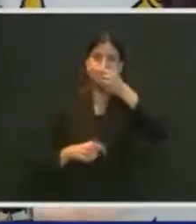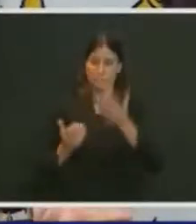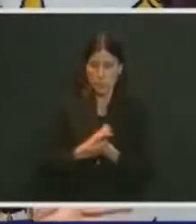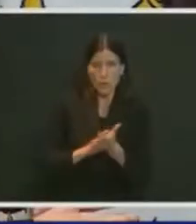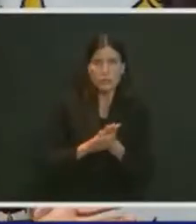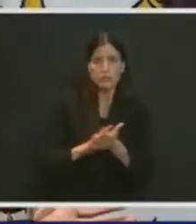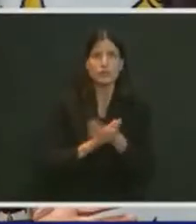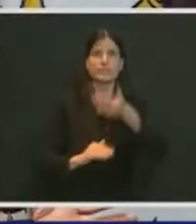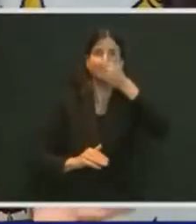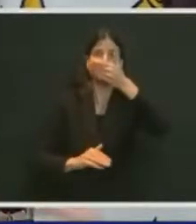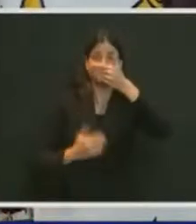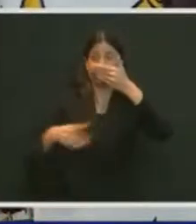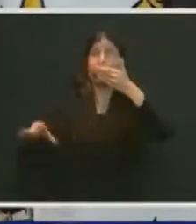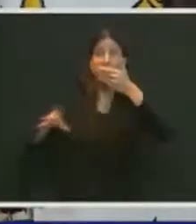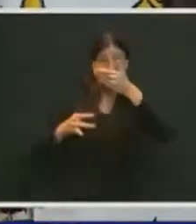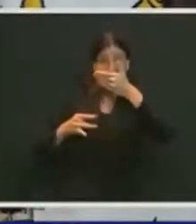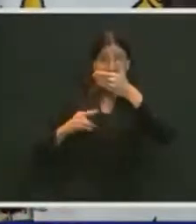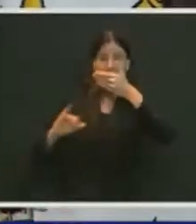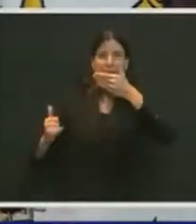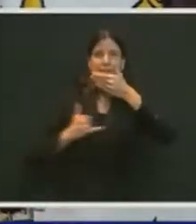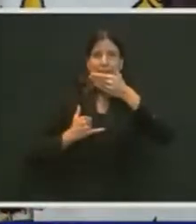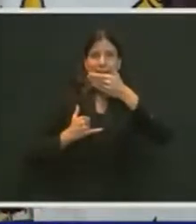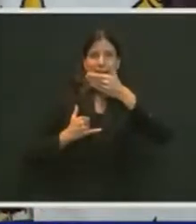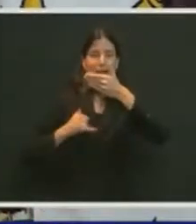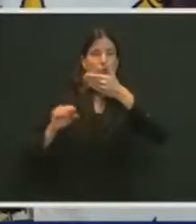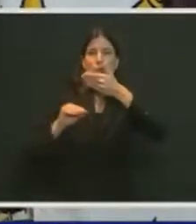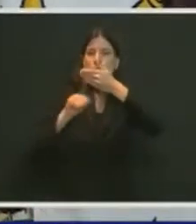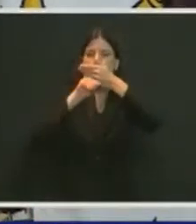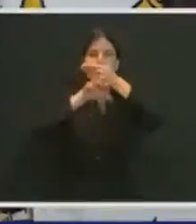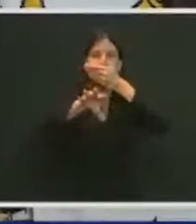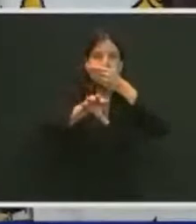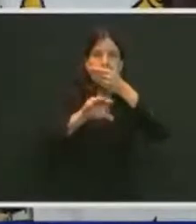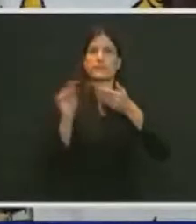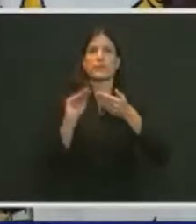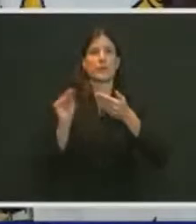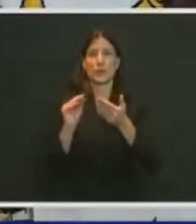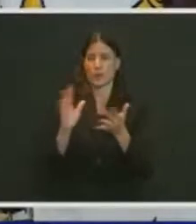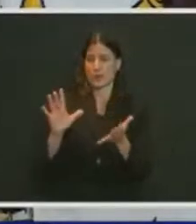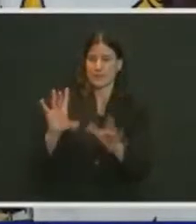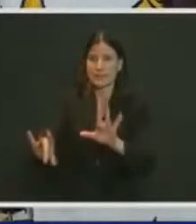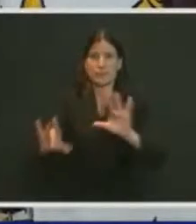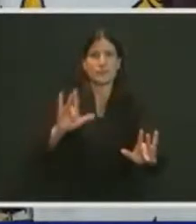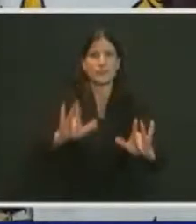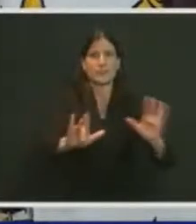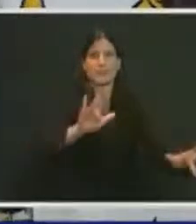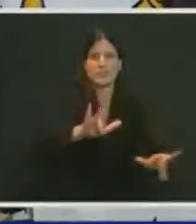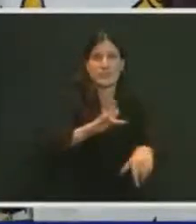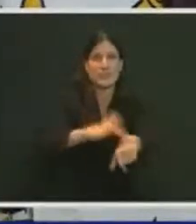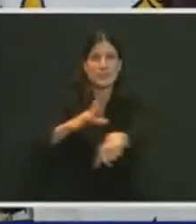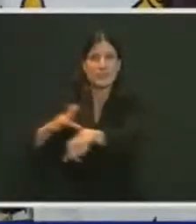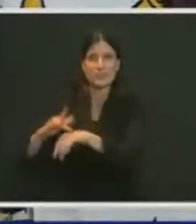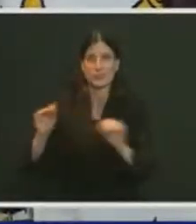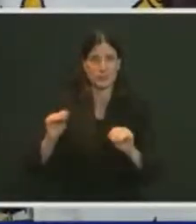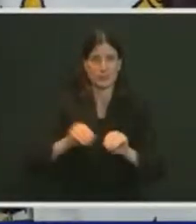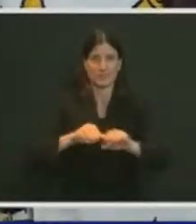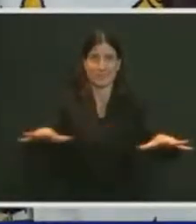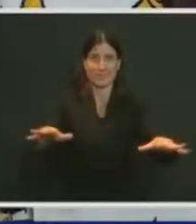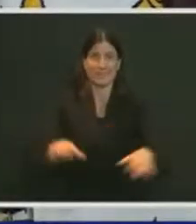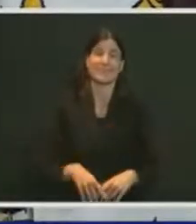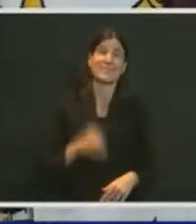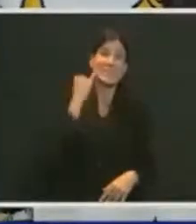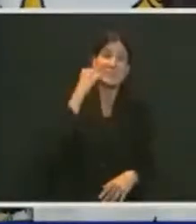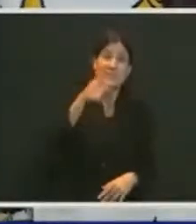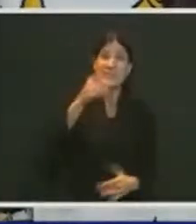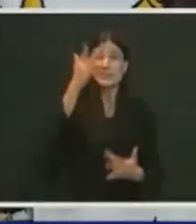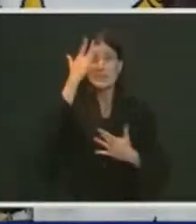Stay 6 feet away from folks. Don't congregate. Stay home if you're sick.